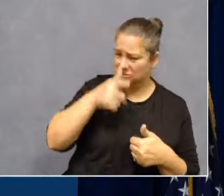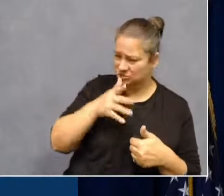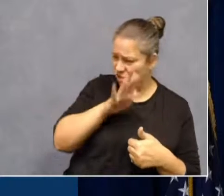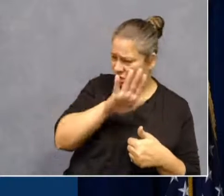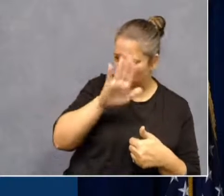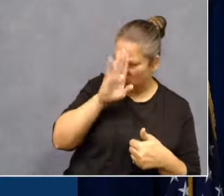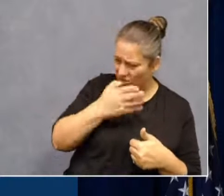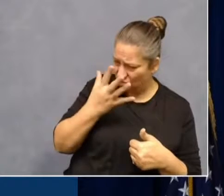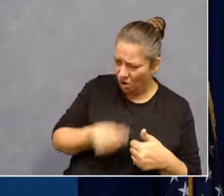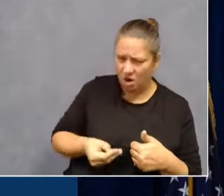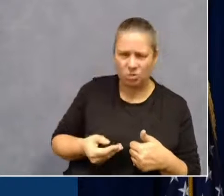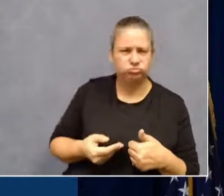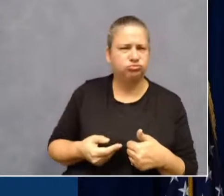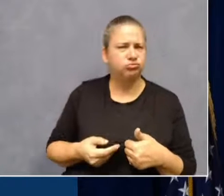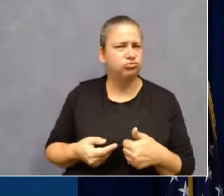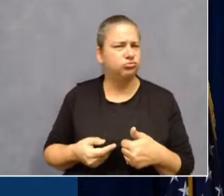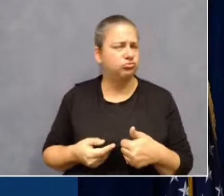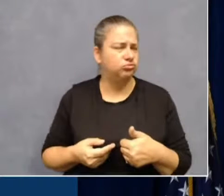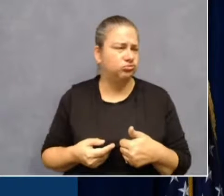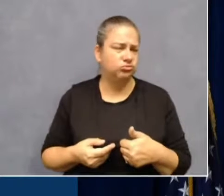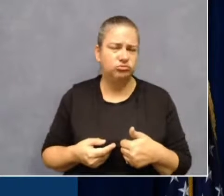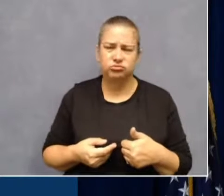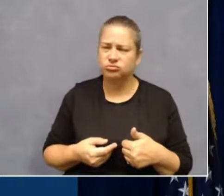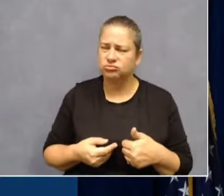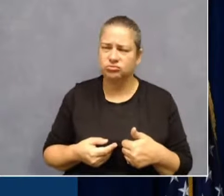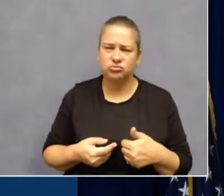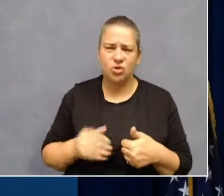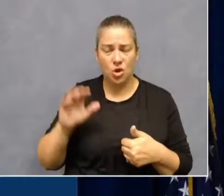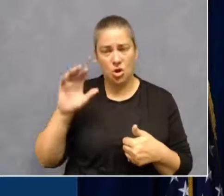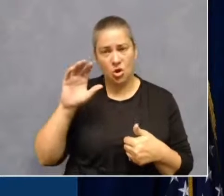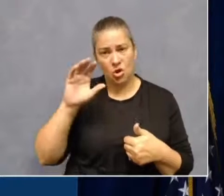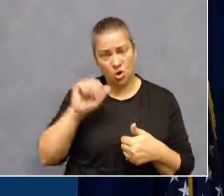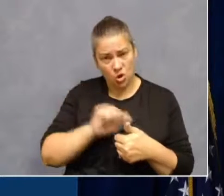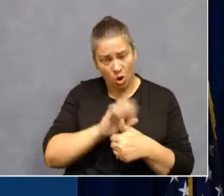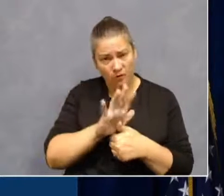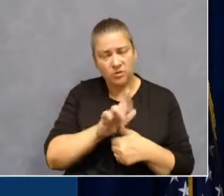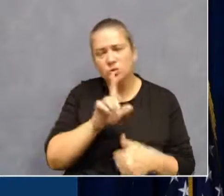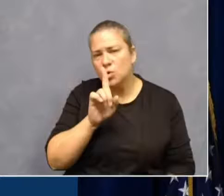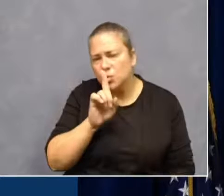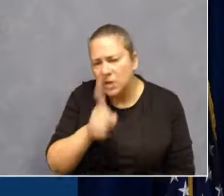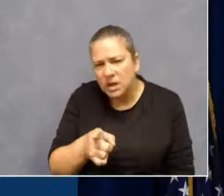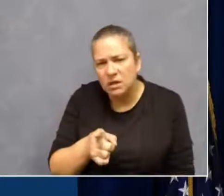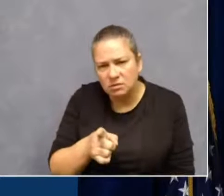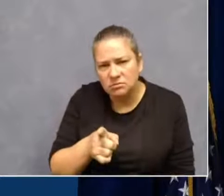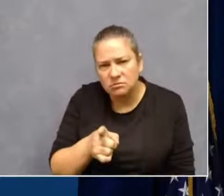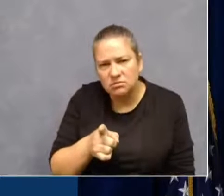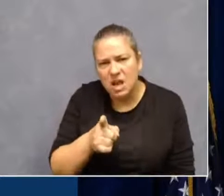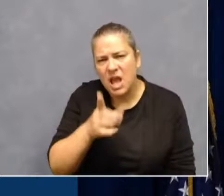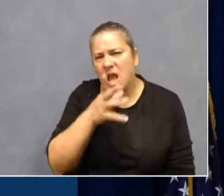This virus it's real and it is cruel.